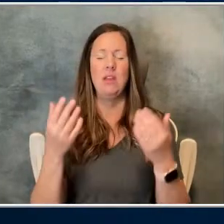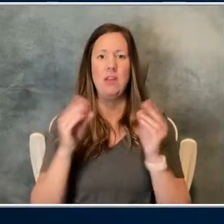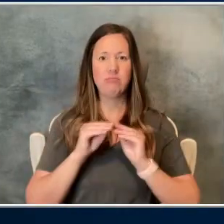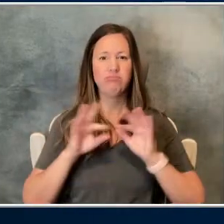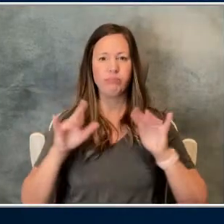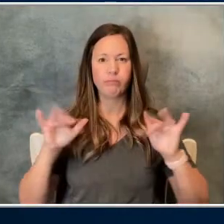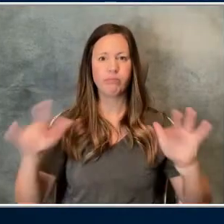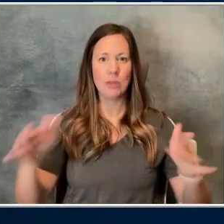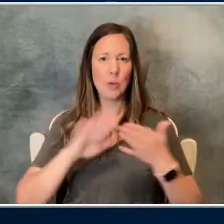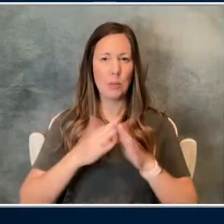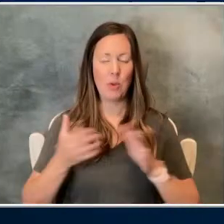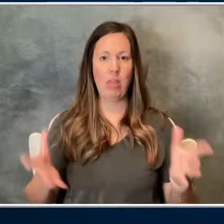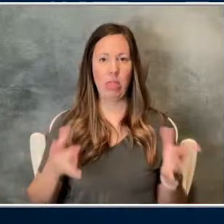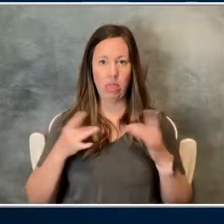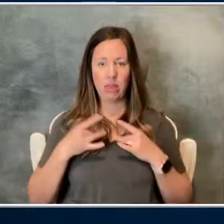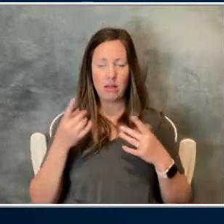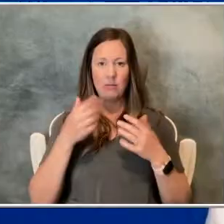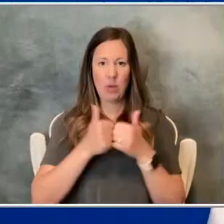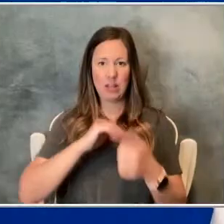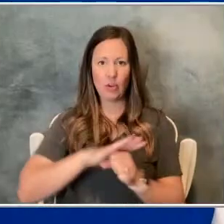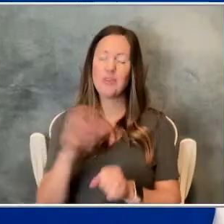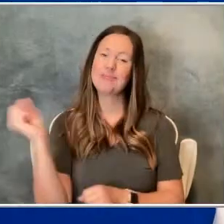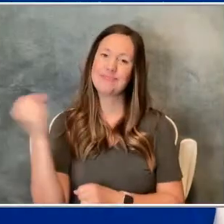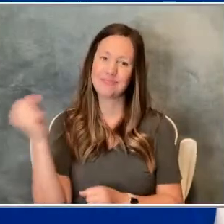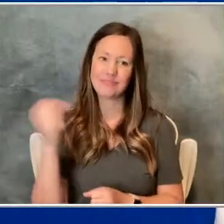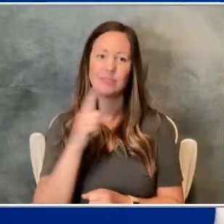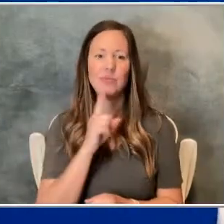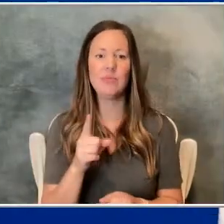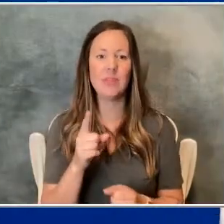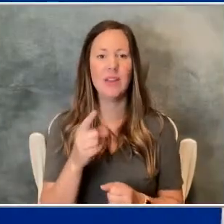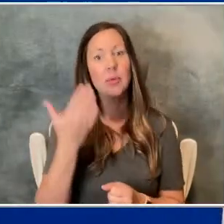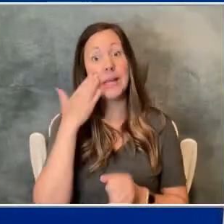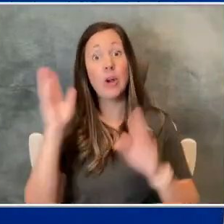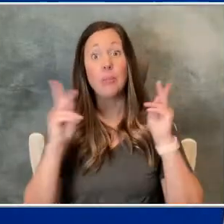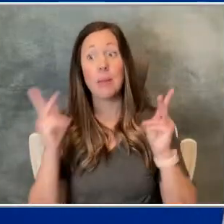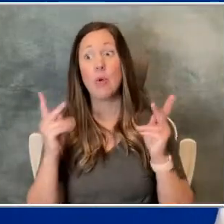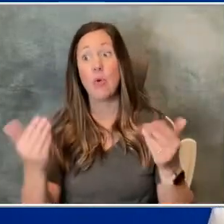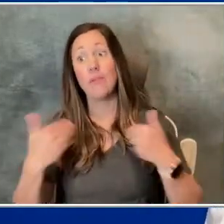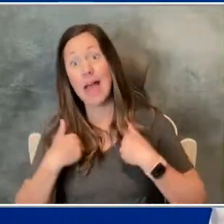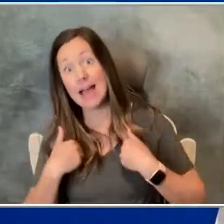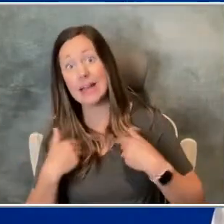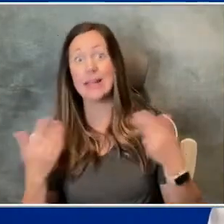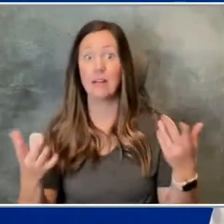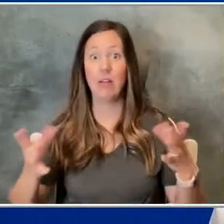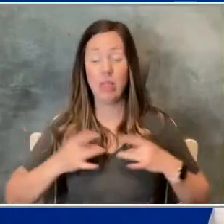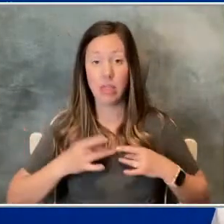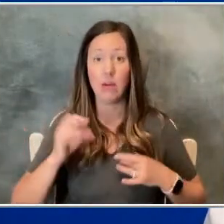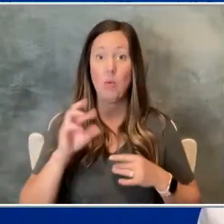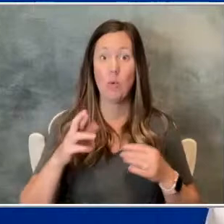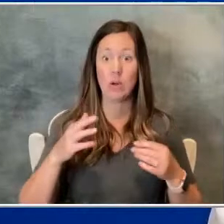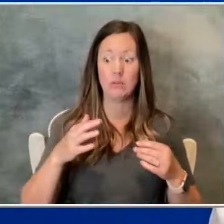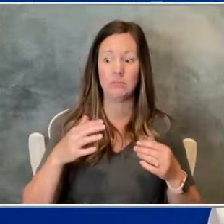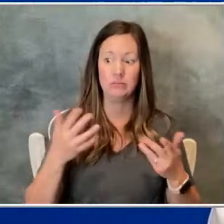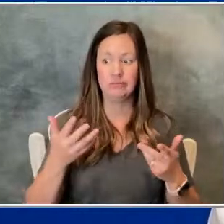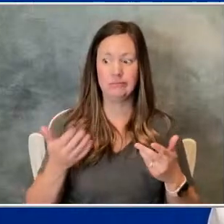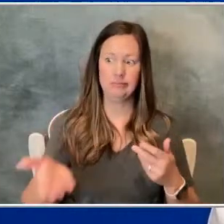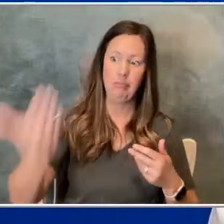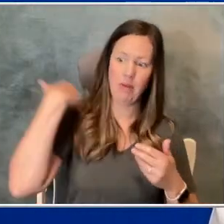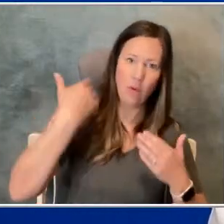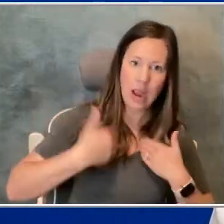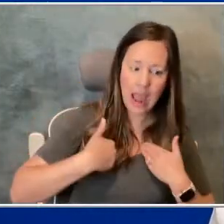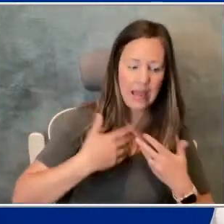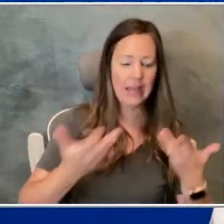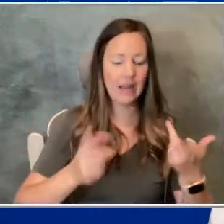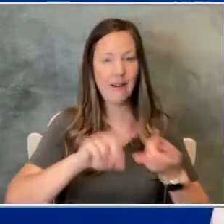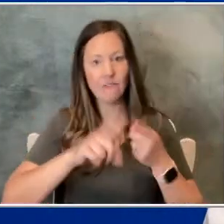of COVID. I think that's right. I think we all know people who have had it, or have it currently, friends, family.